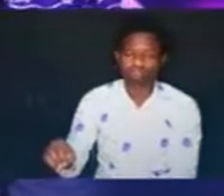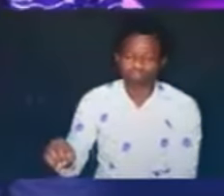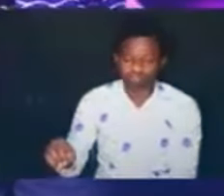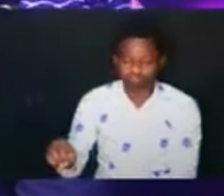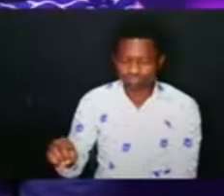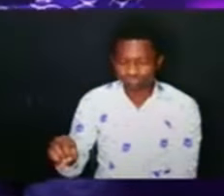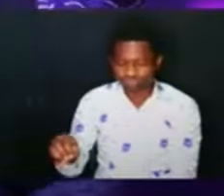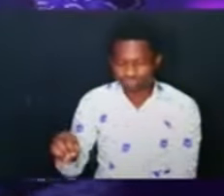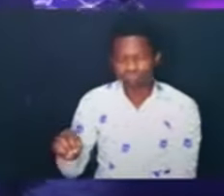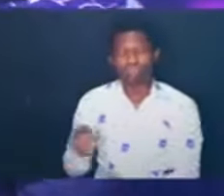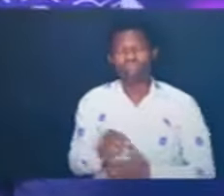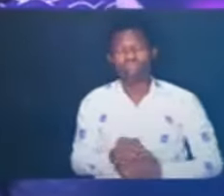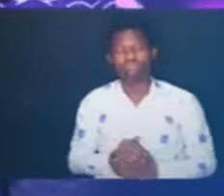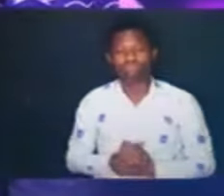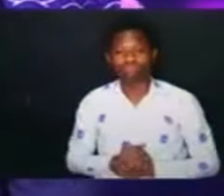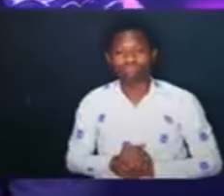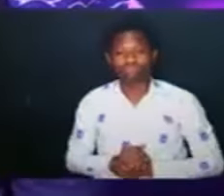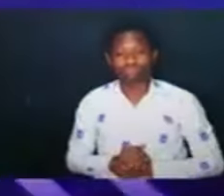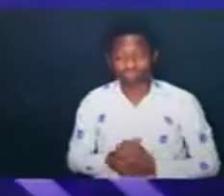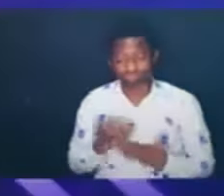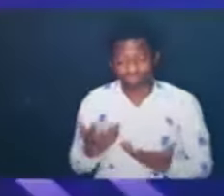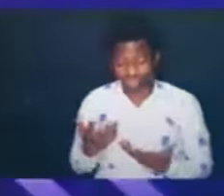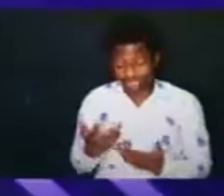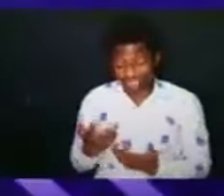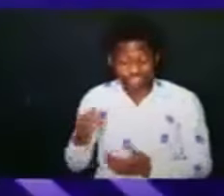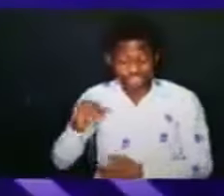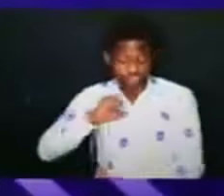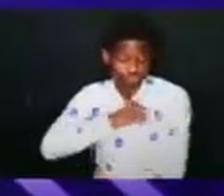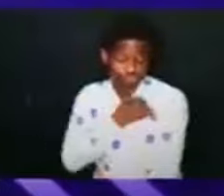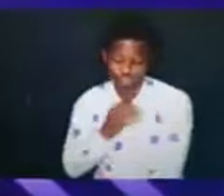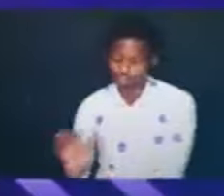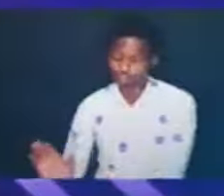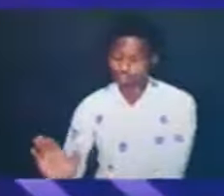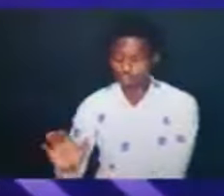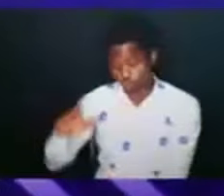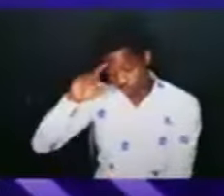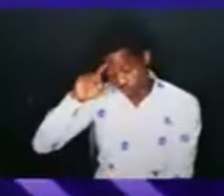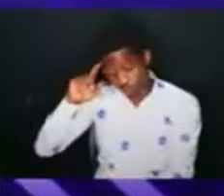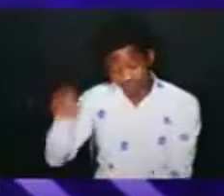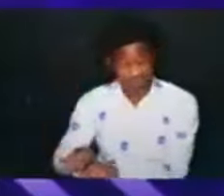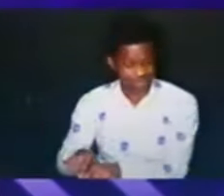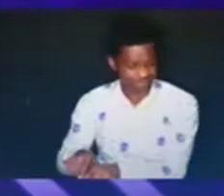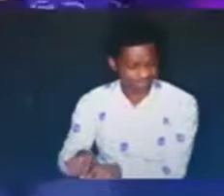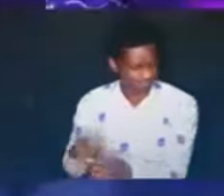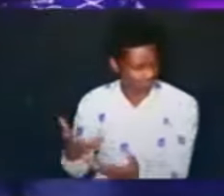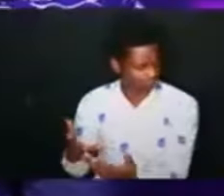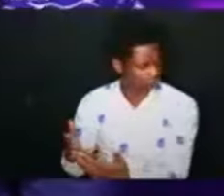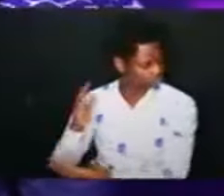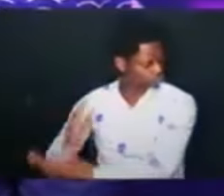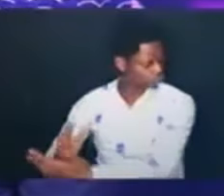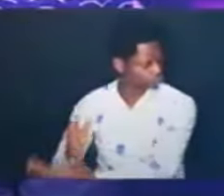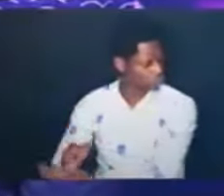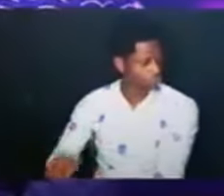efri ohwefo a oyɛ Israel botan no emu. Now what their brothers did, but for God, they would have stopped his progress. Senia